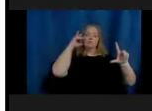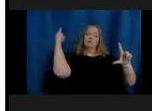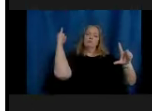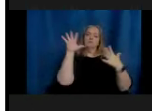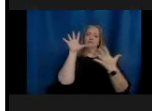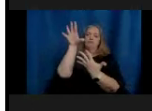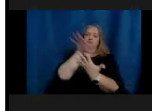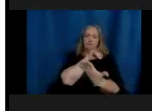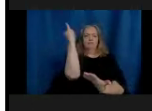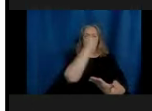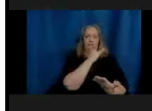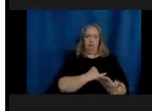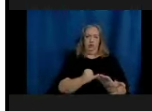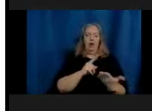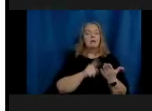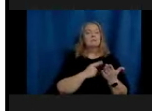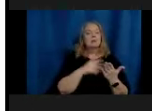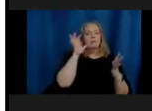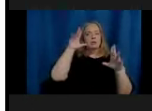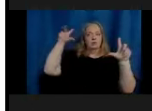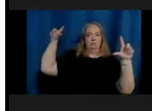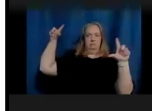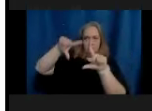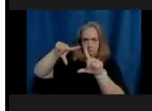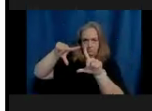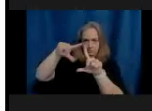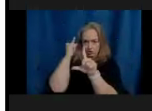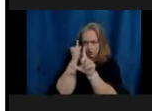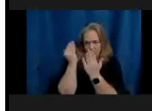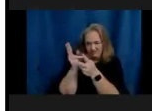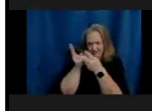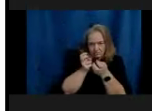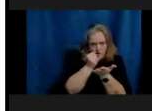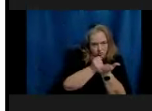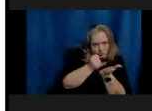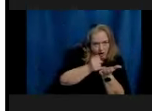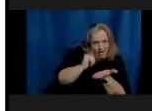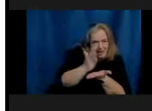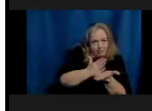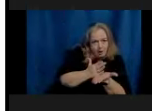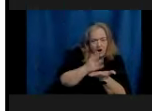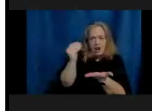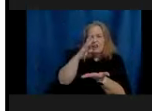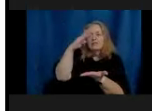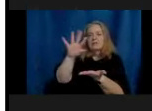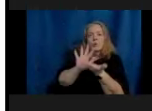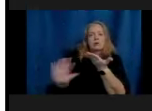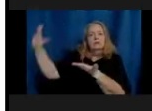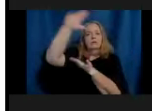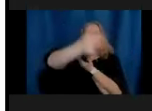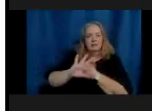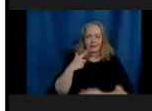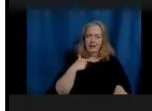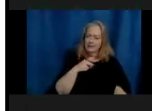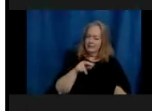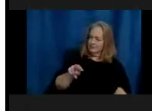he would just draw a portion of it and exclude information. And I was really interested in thinking about, why he would do